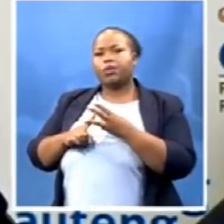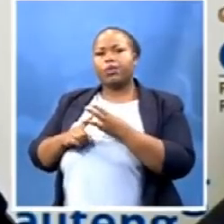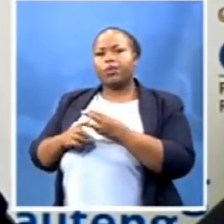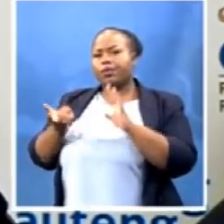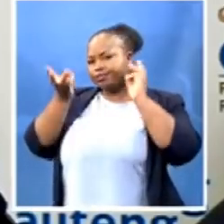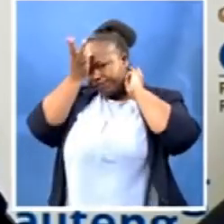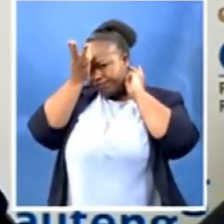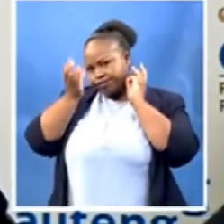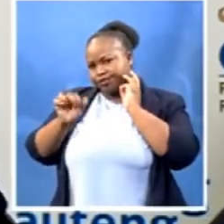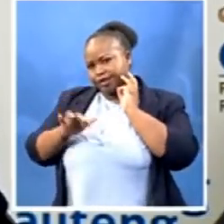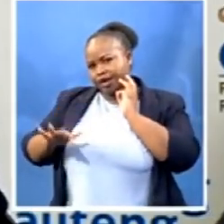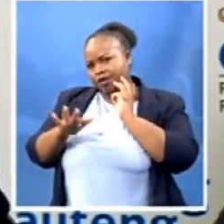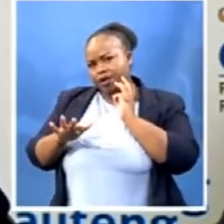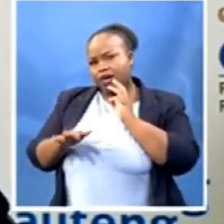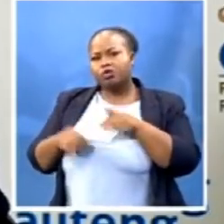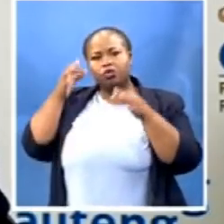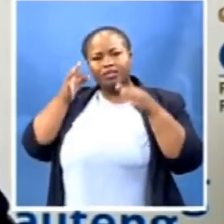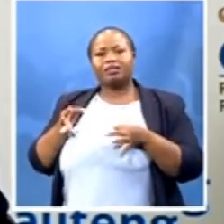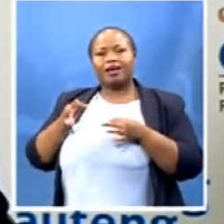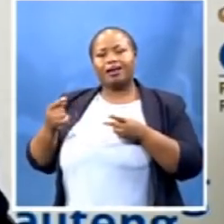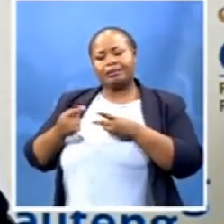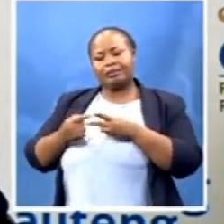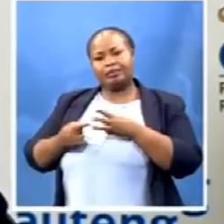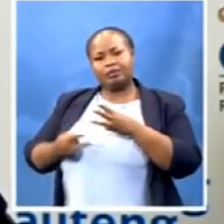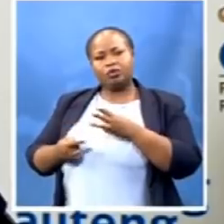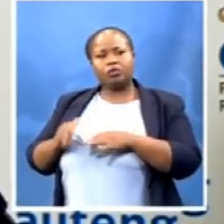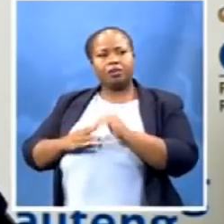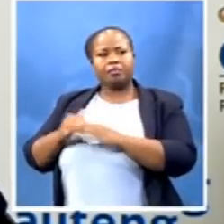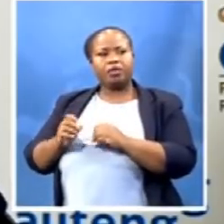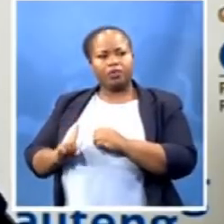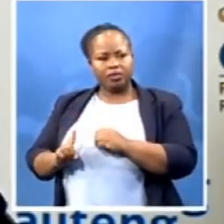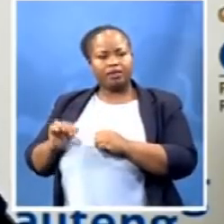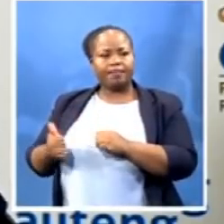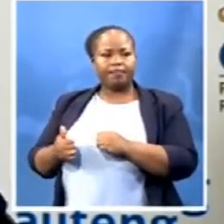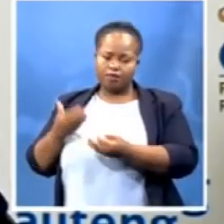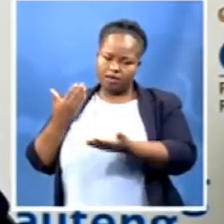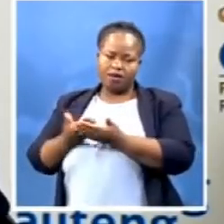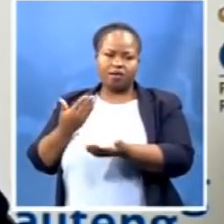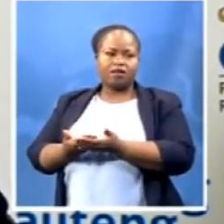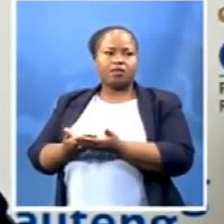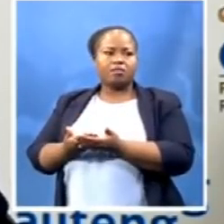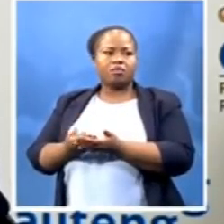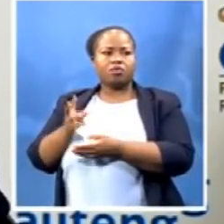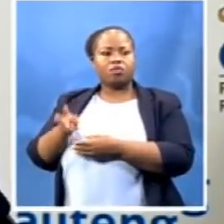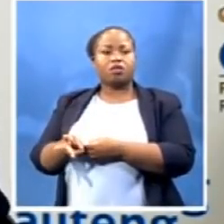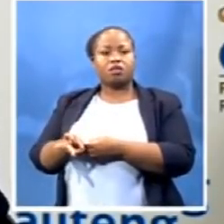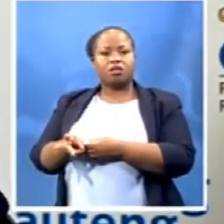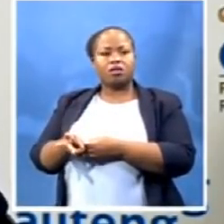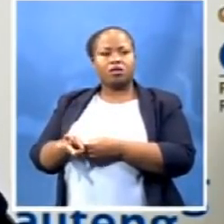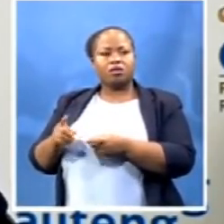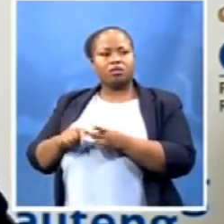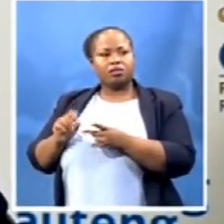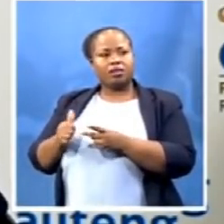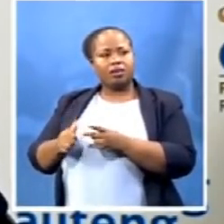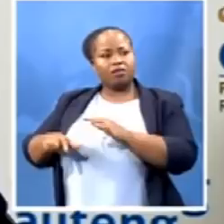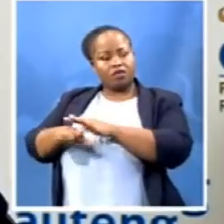facility. Those are national competence. We then make that land available, and that's what the land. So it's important that this land is